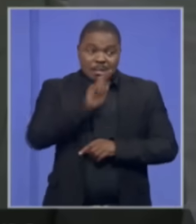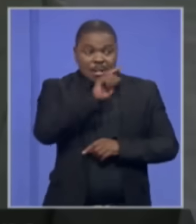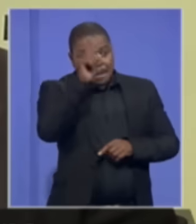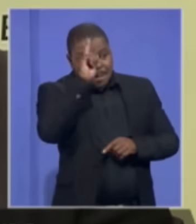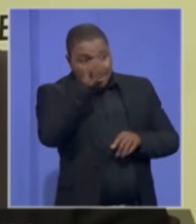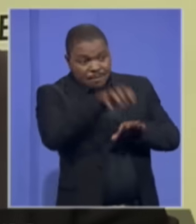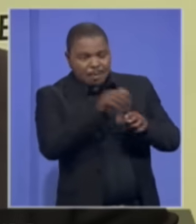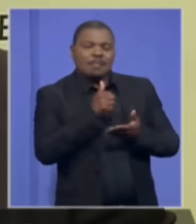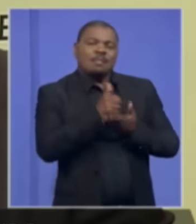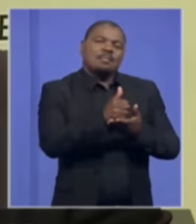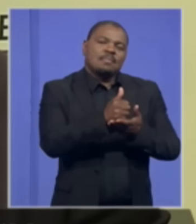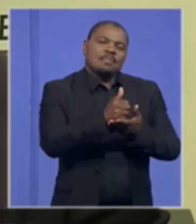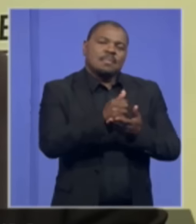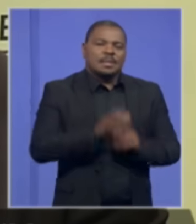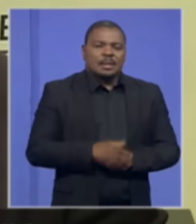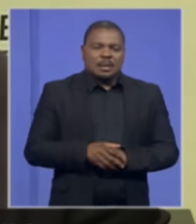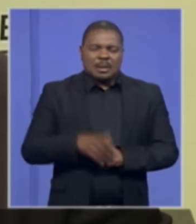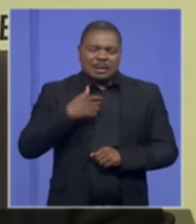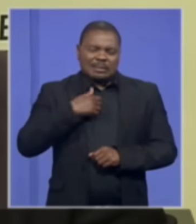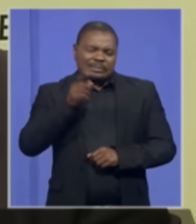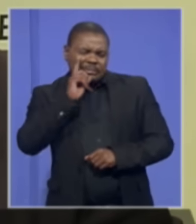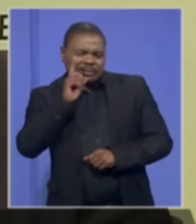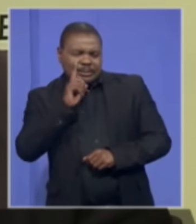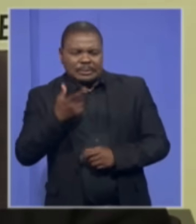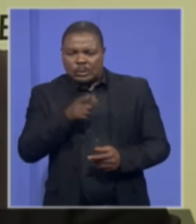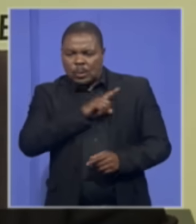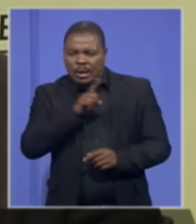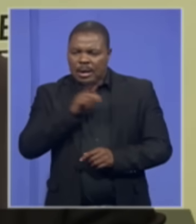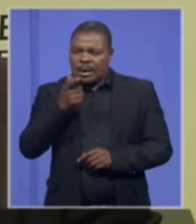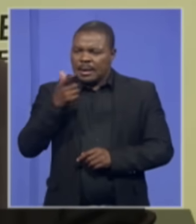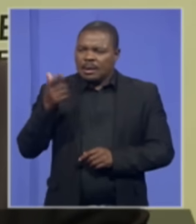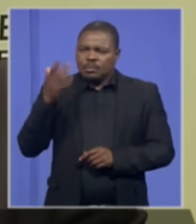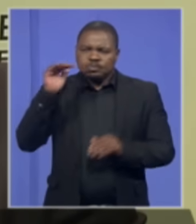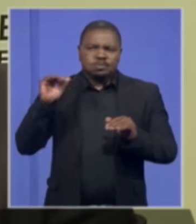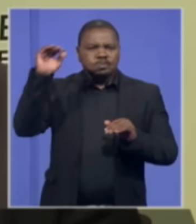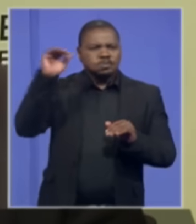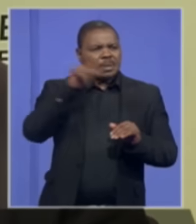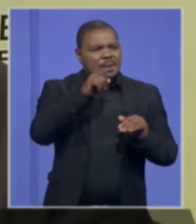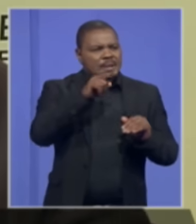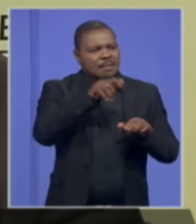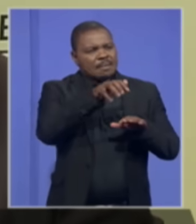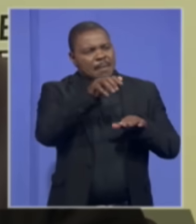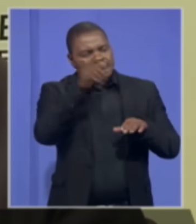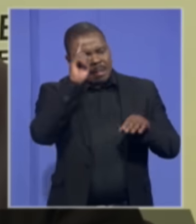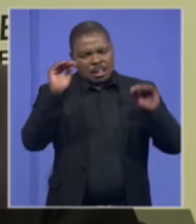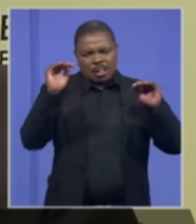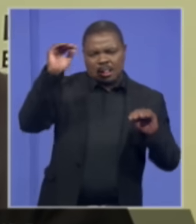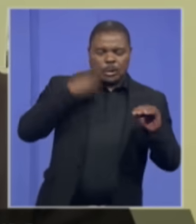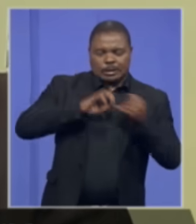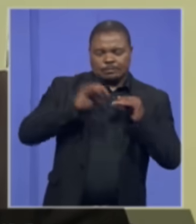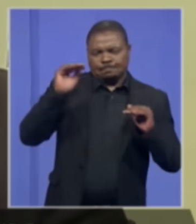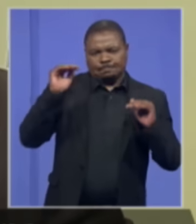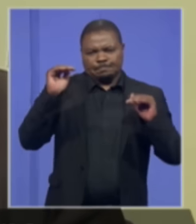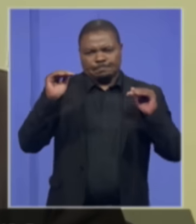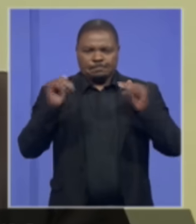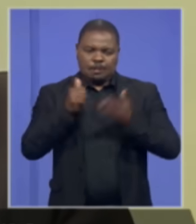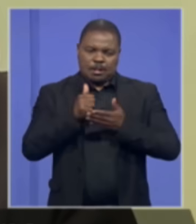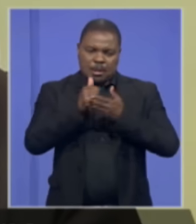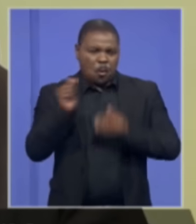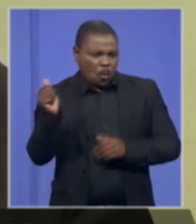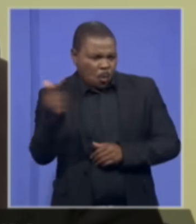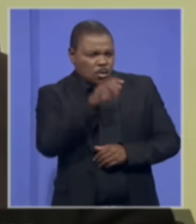how we can address that imbalance that we have, and obviously create and grow the power for more South Africans. You don't,